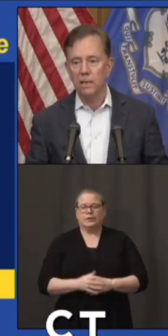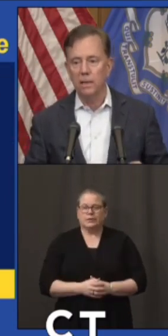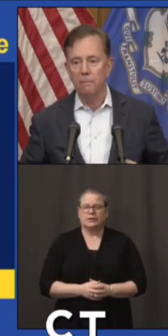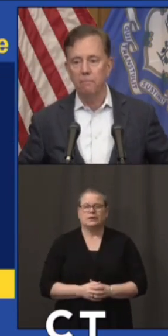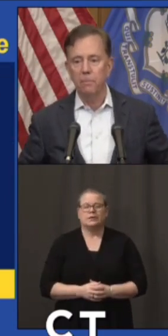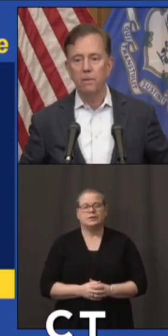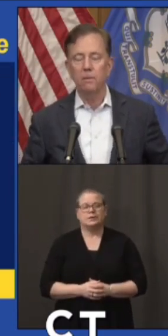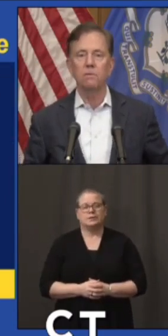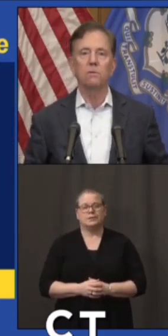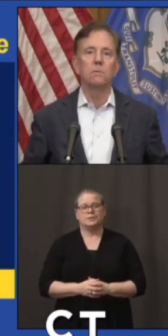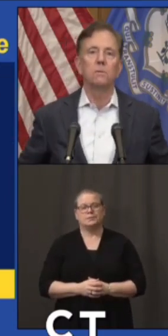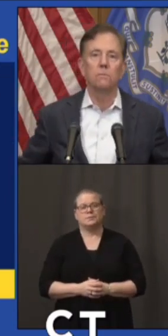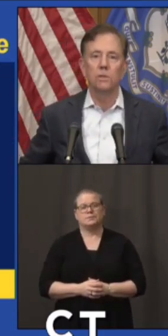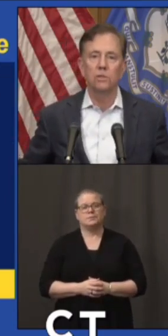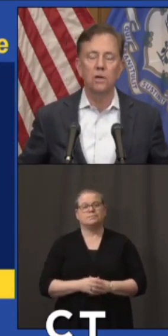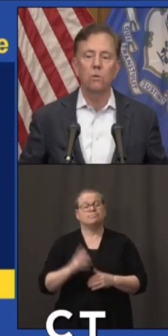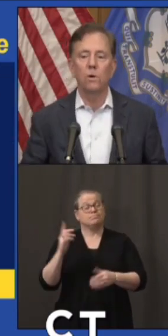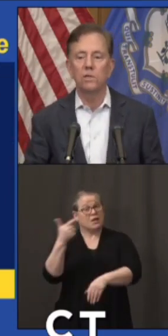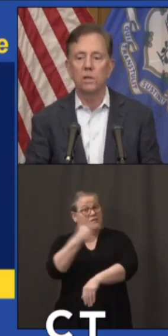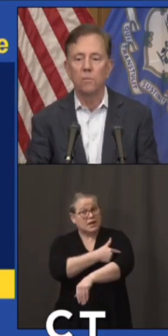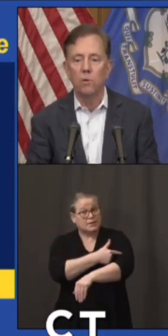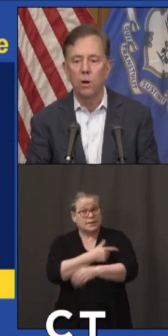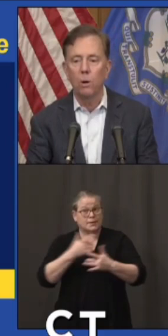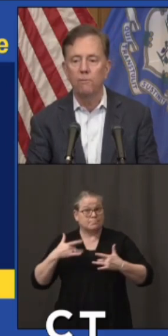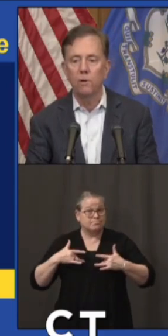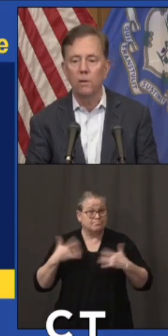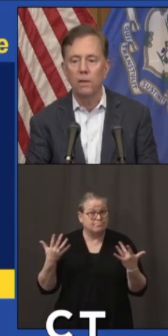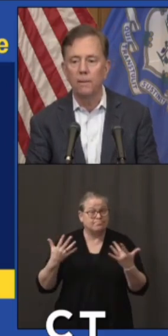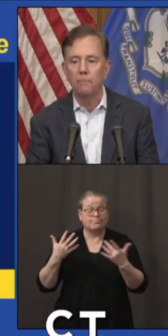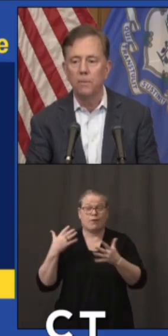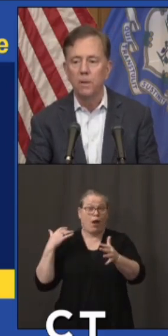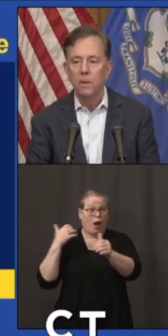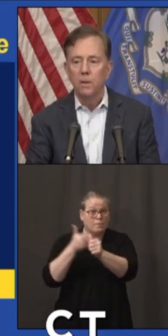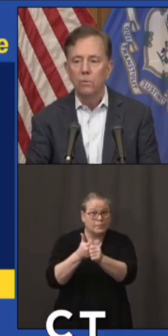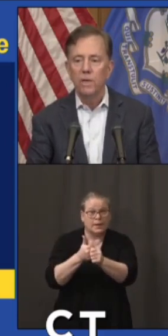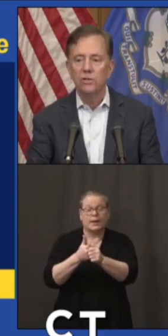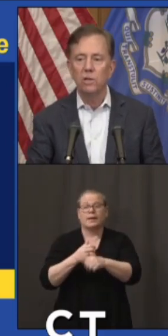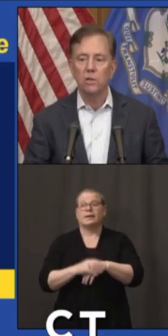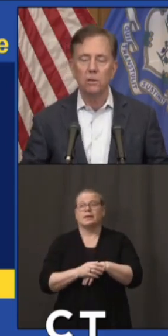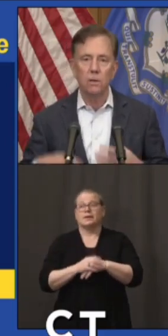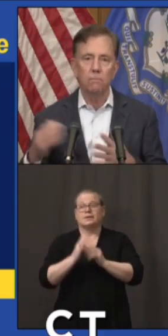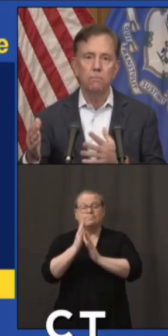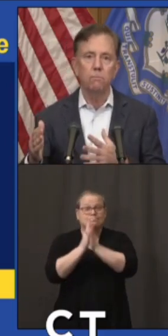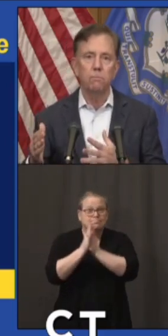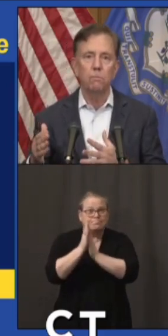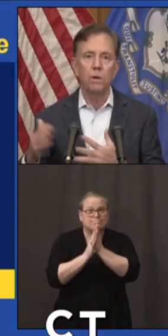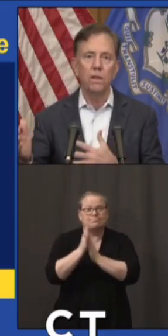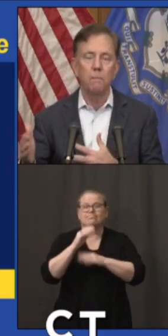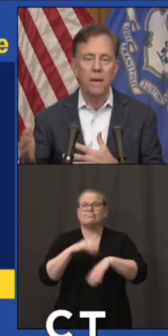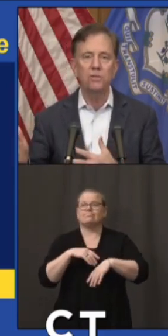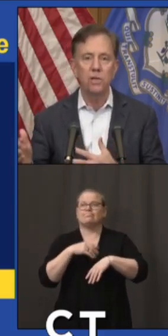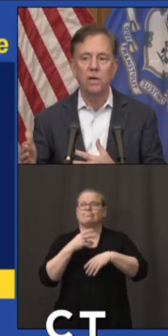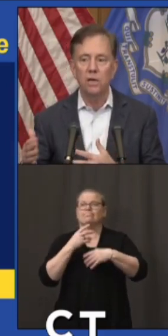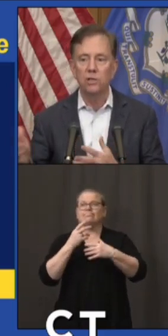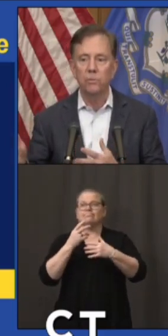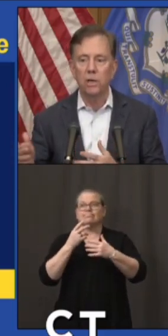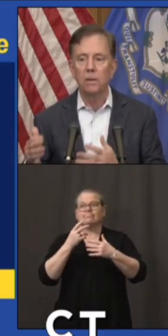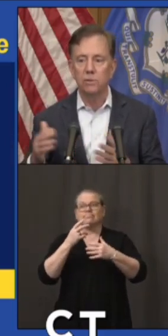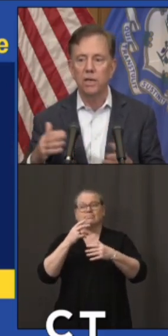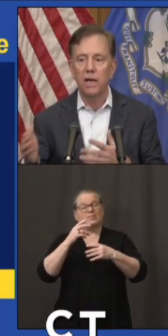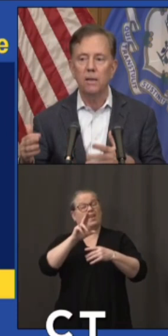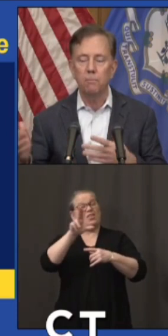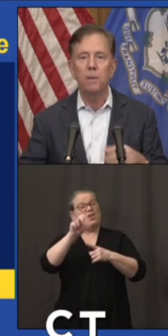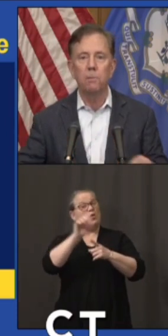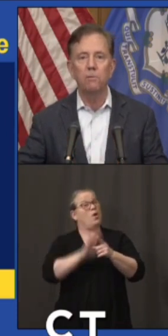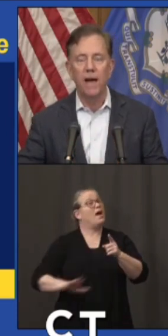update, which is always a little more hopeful. We still are one of the best in the country when it